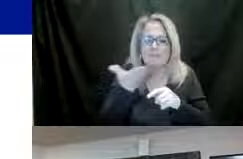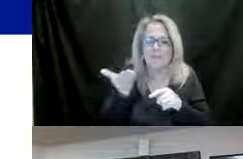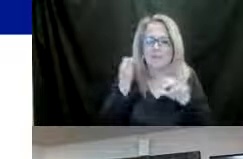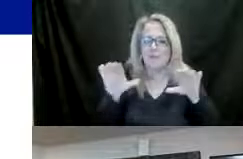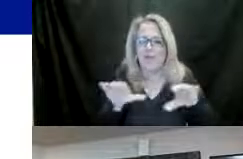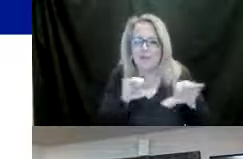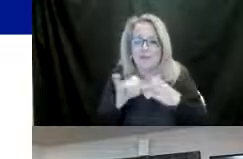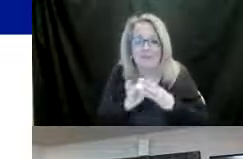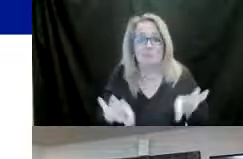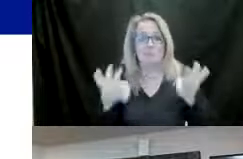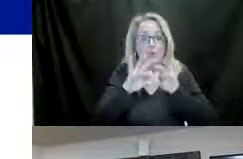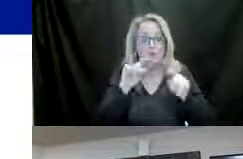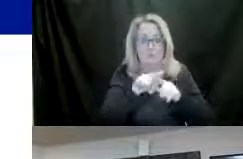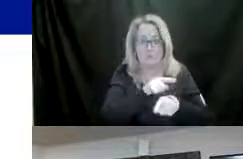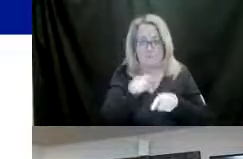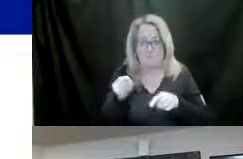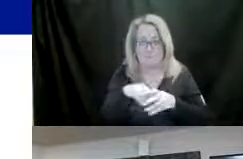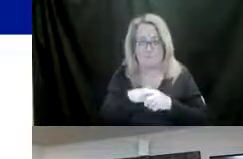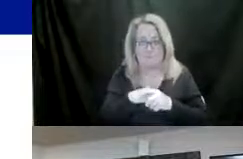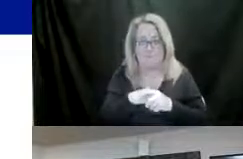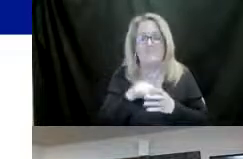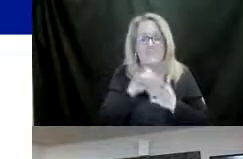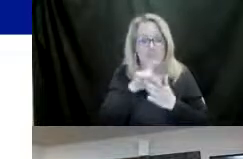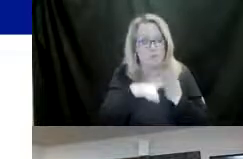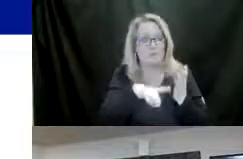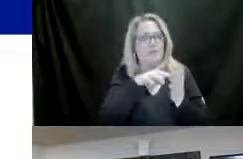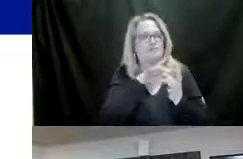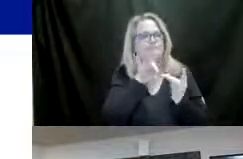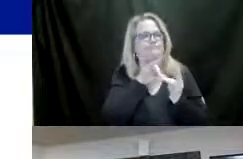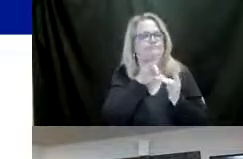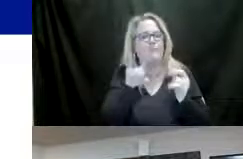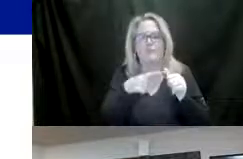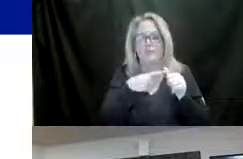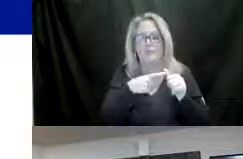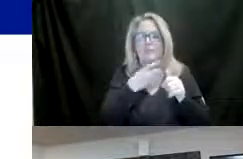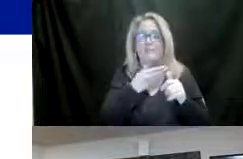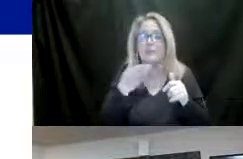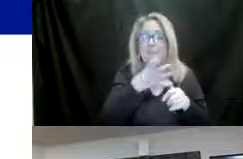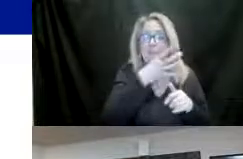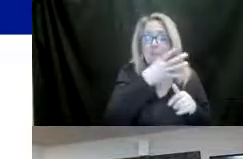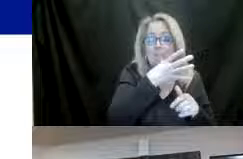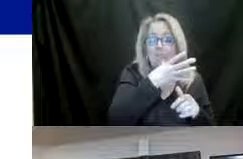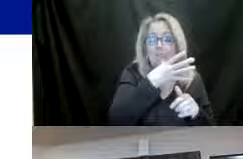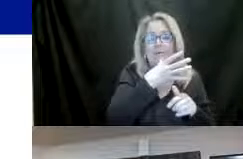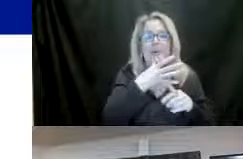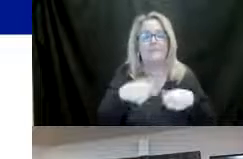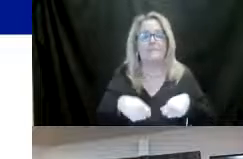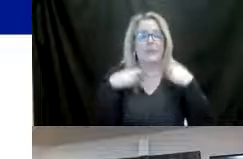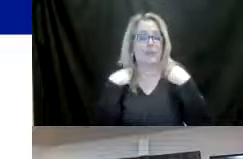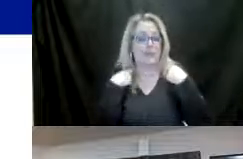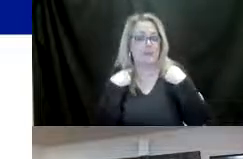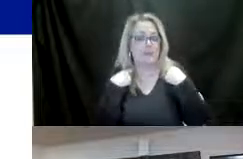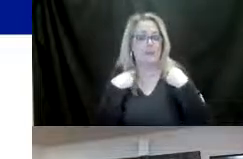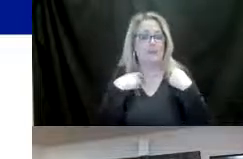child. Those are the things they're going to talk about first. Things like mama, maybe a blankie, maybe